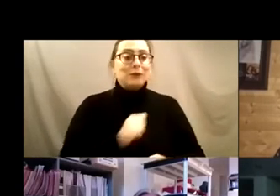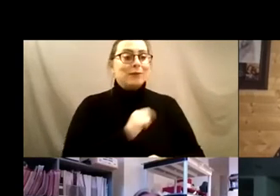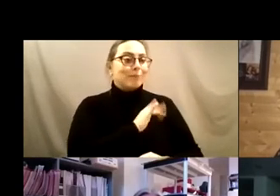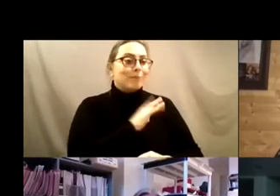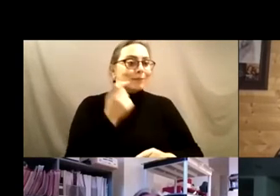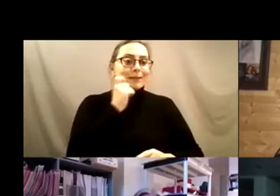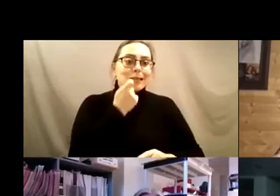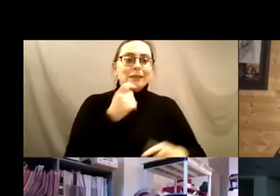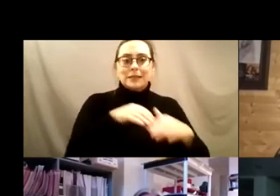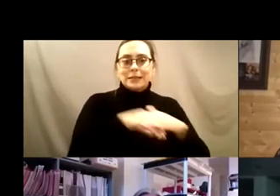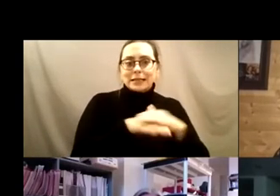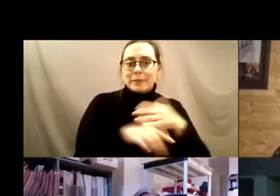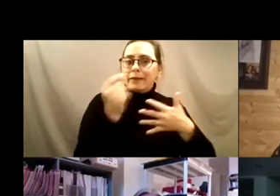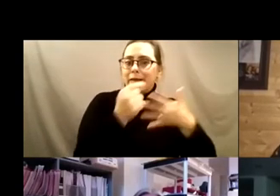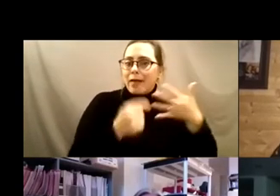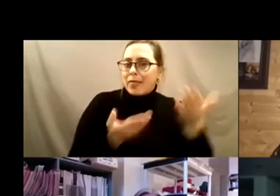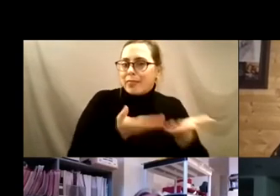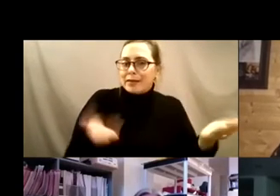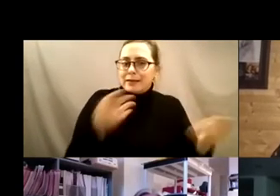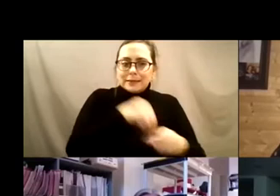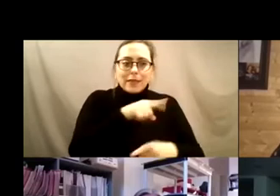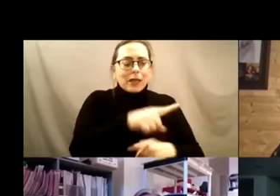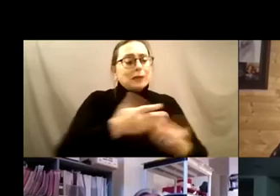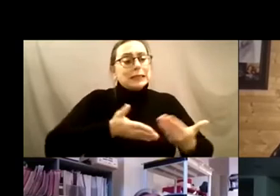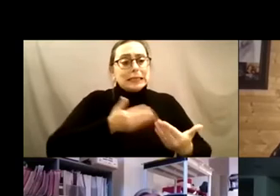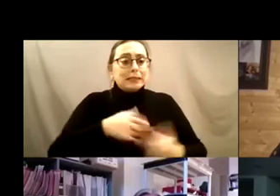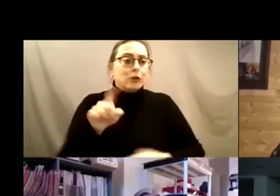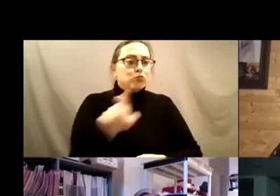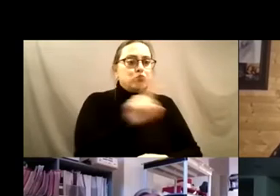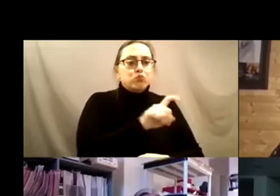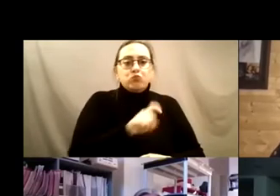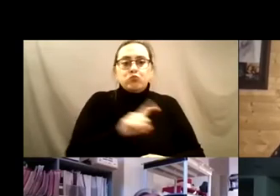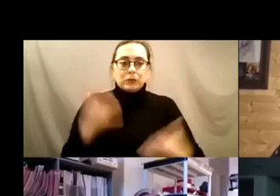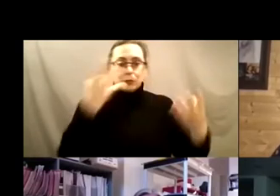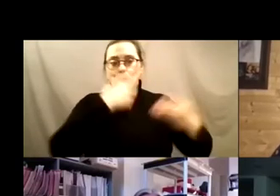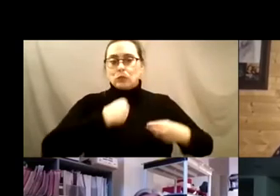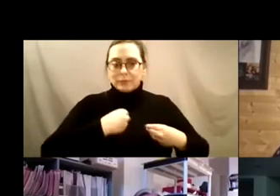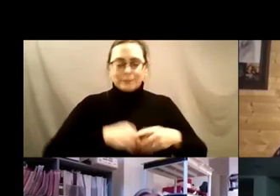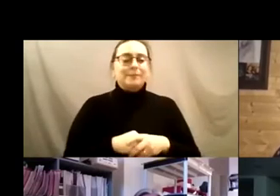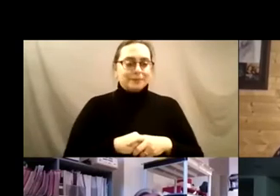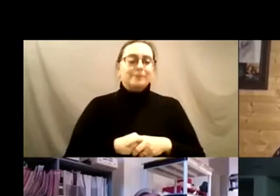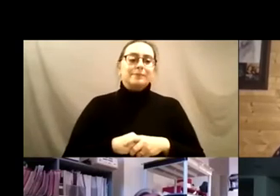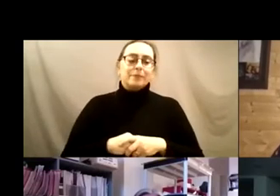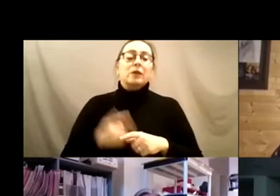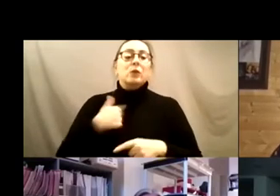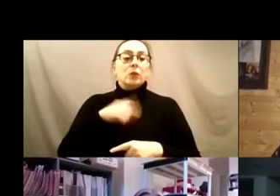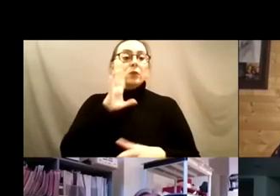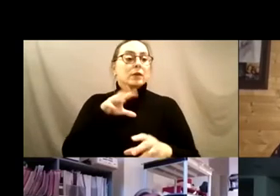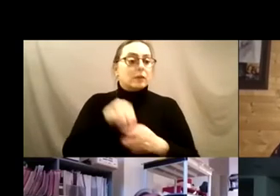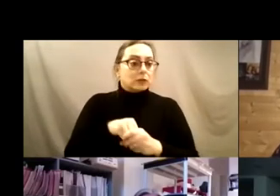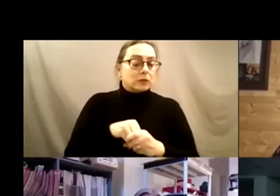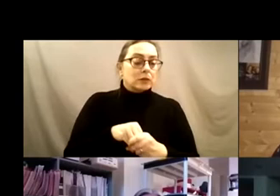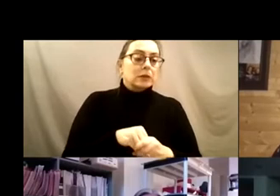accessibility features and is very easy to use and nice to look at. We also were participating in Nuit